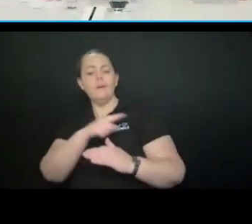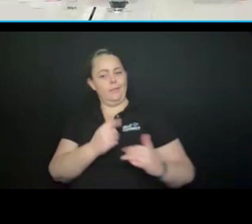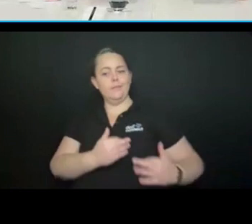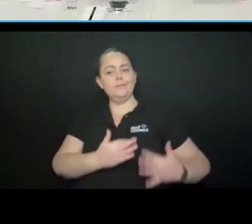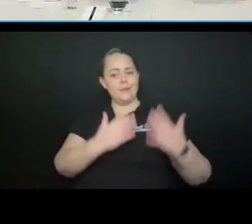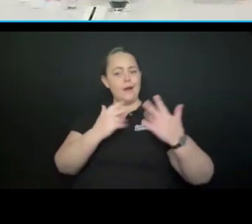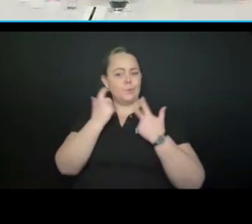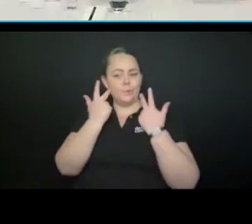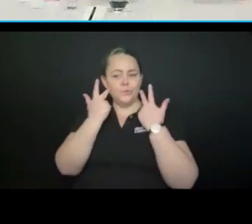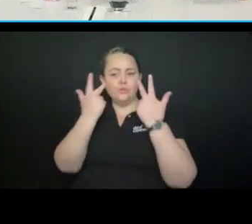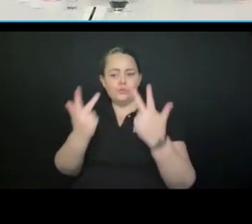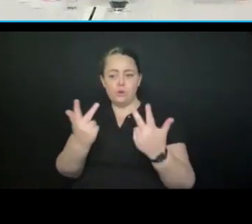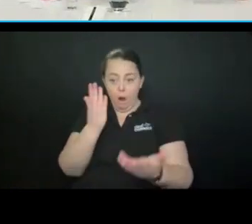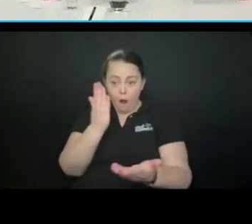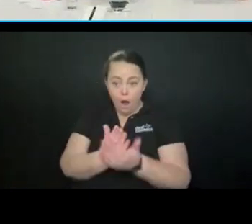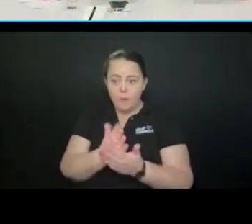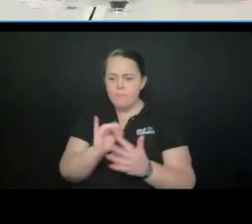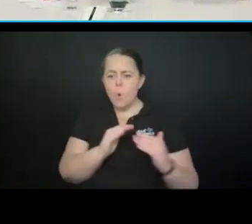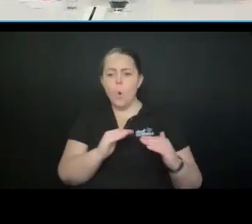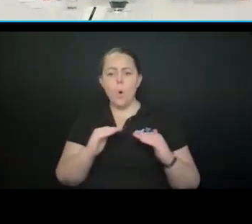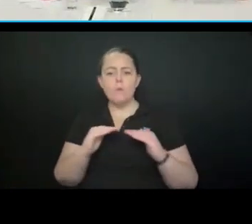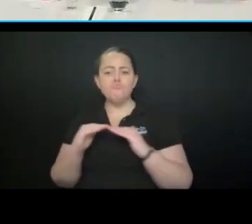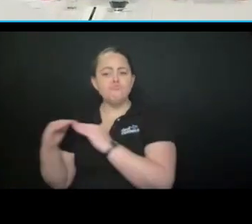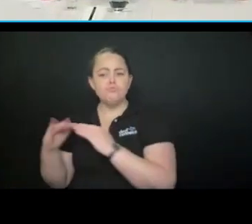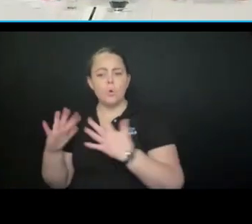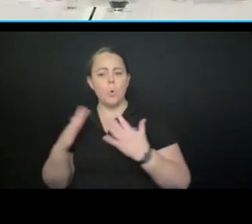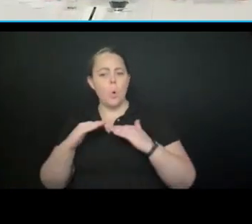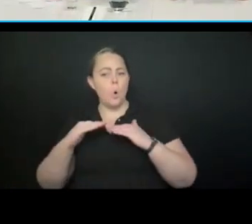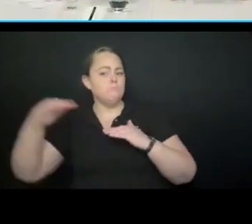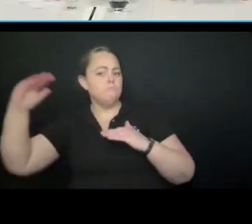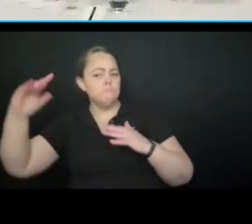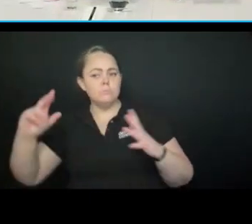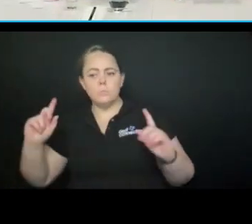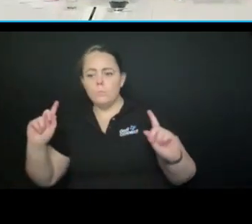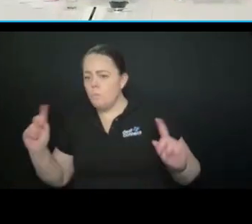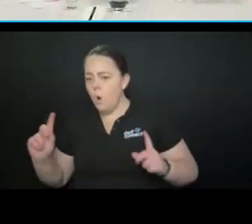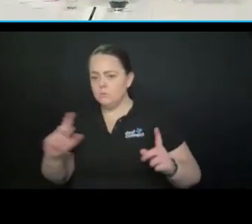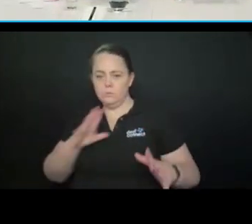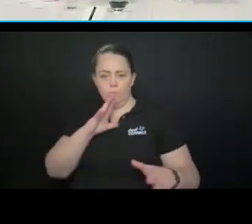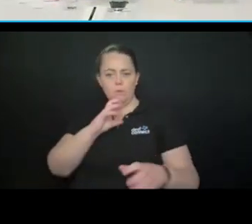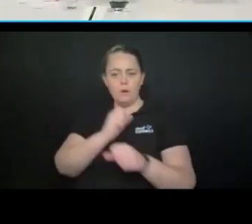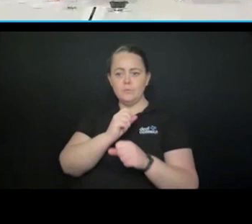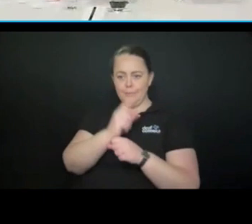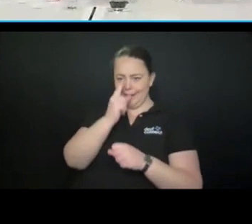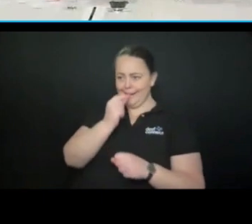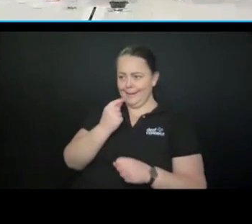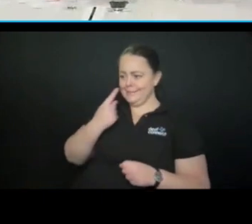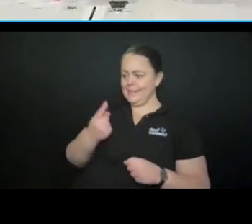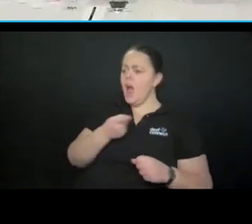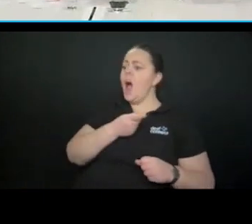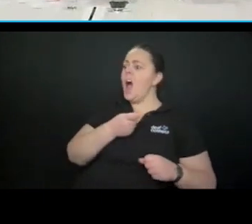look like and how those improvements can be achieved to benefit older people in residential services.